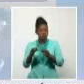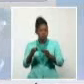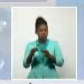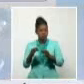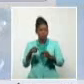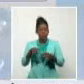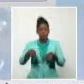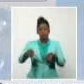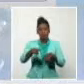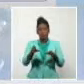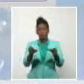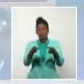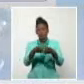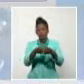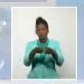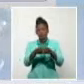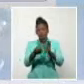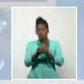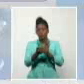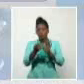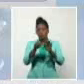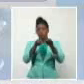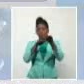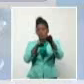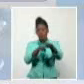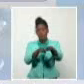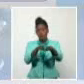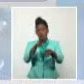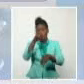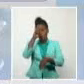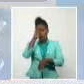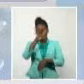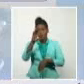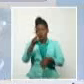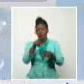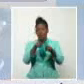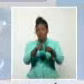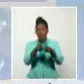are showing a stable clinical evolution.